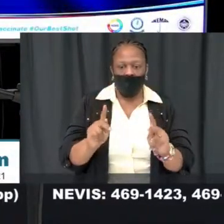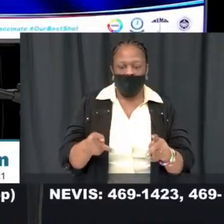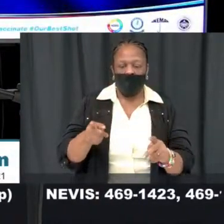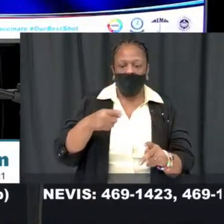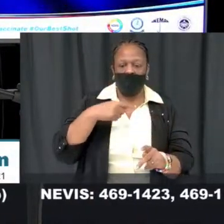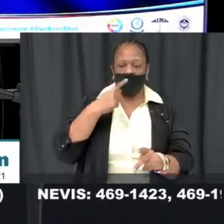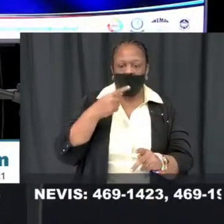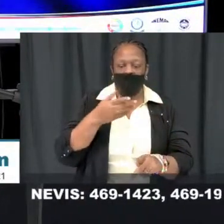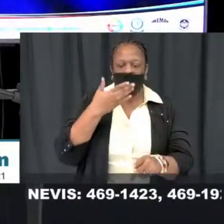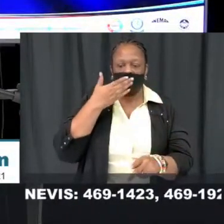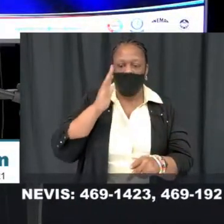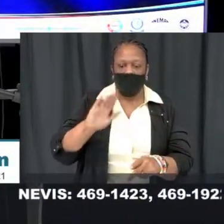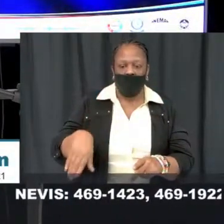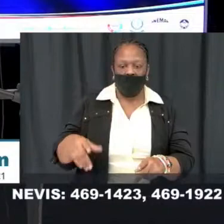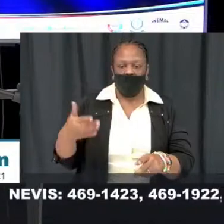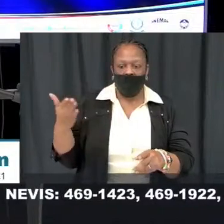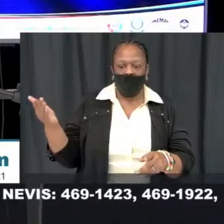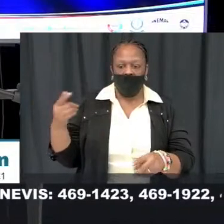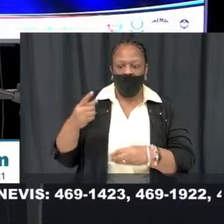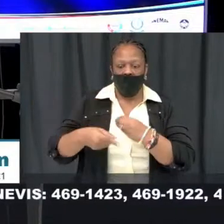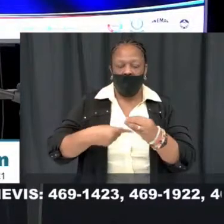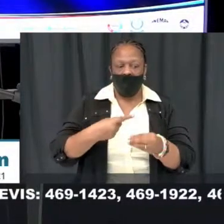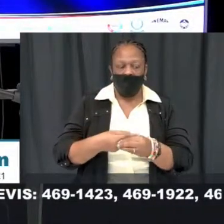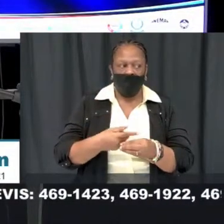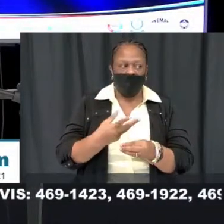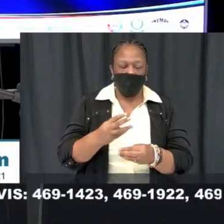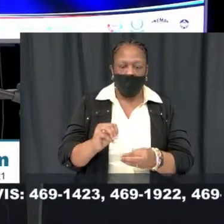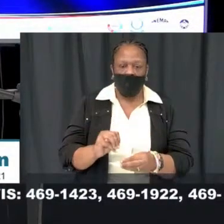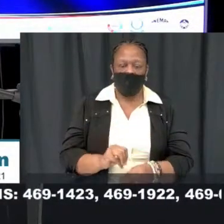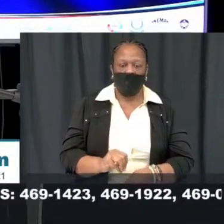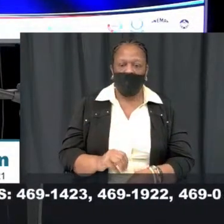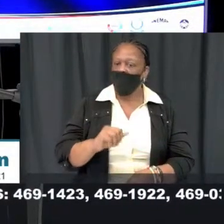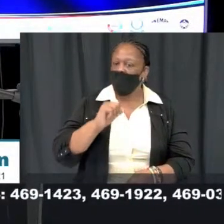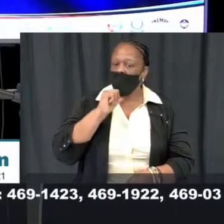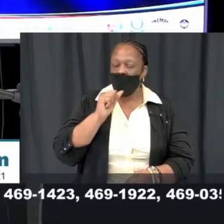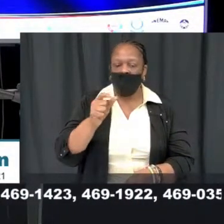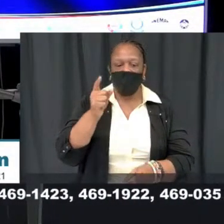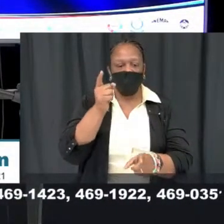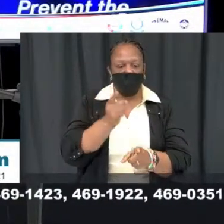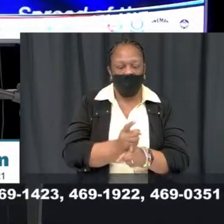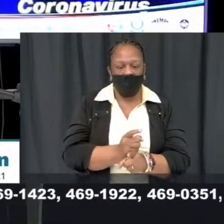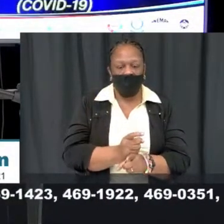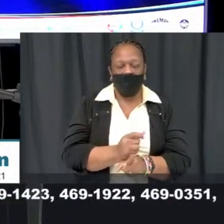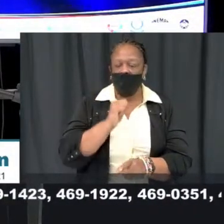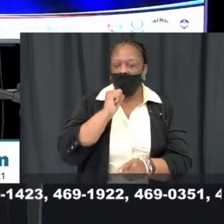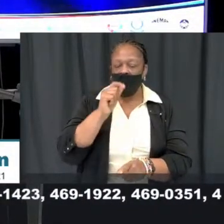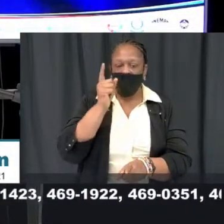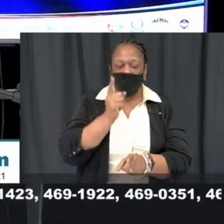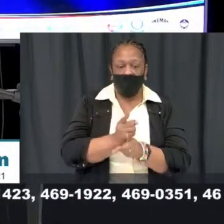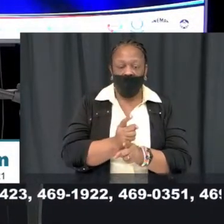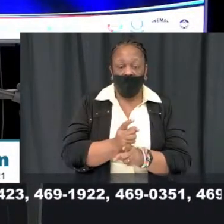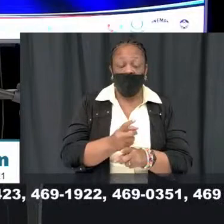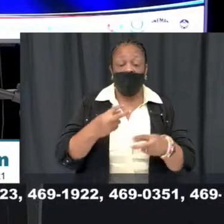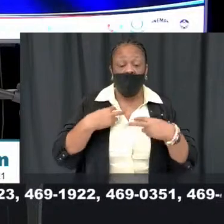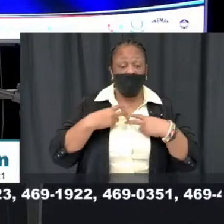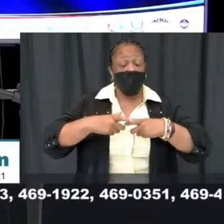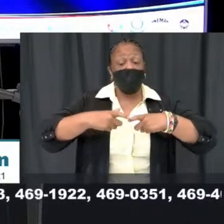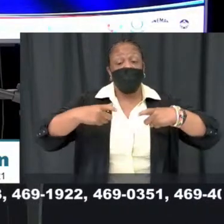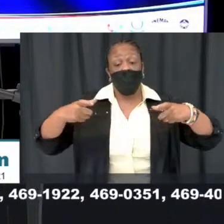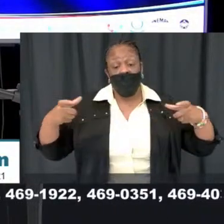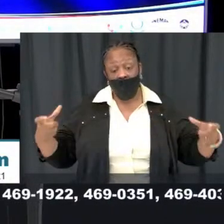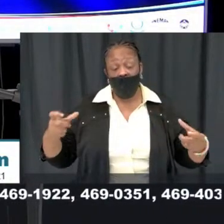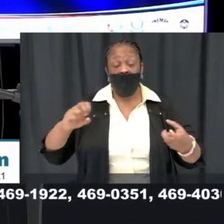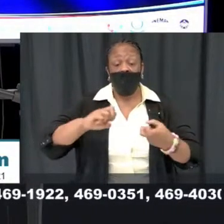Superintendent Henry, for doing his job, has been targeted. It's not right. We are in a crisis. Let us get St. Kitts out of